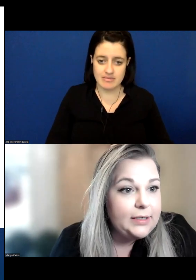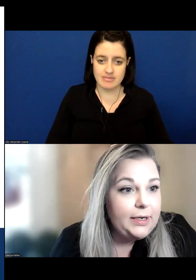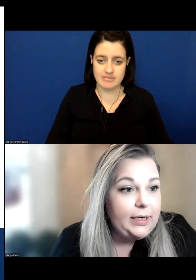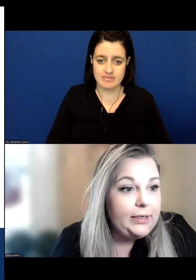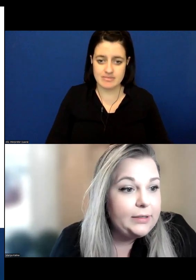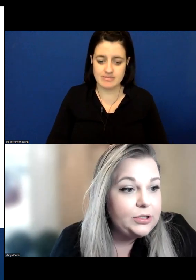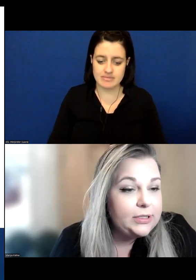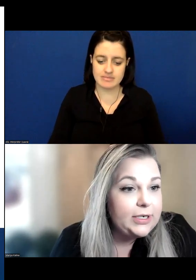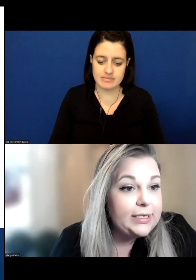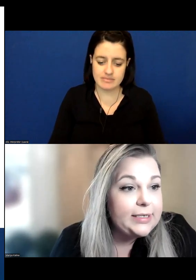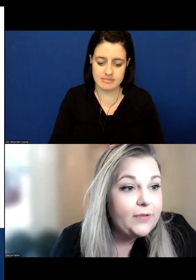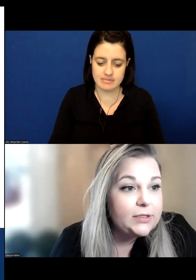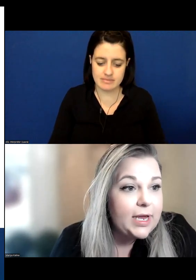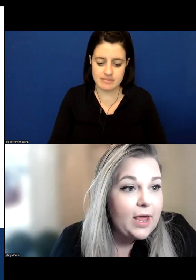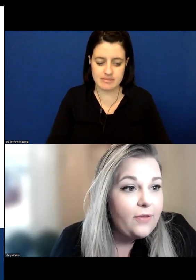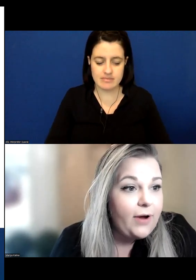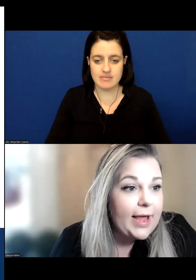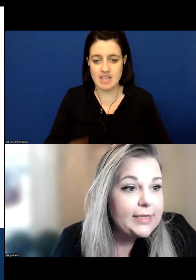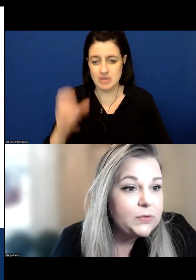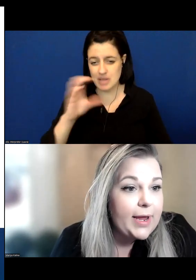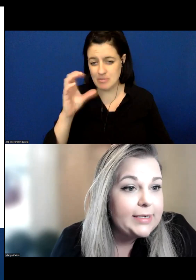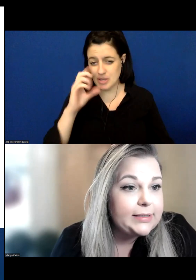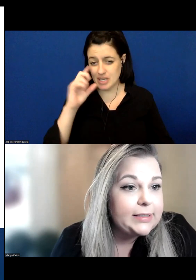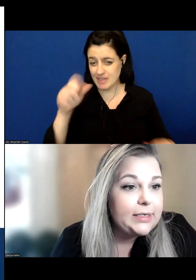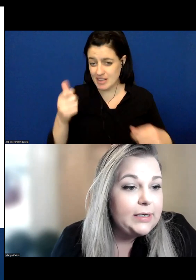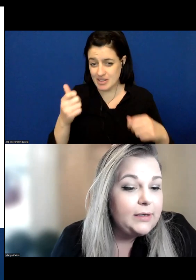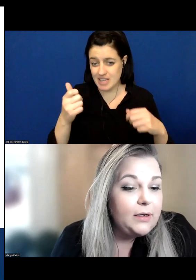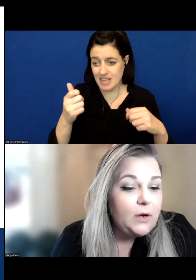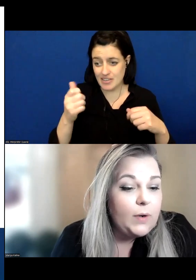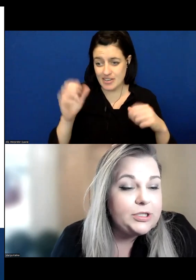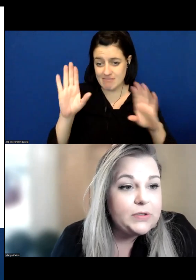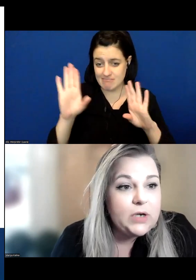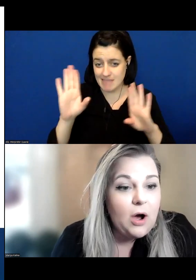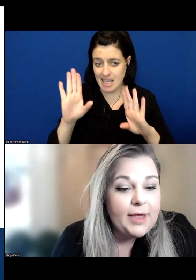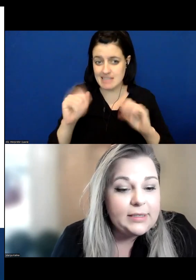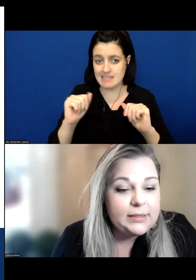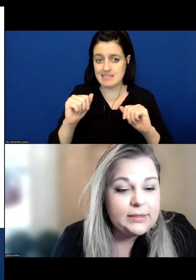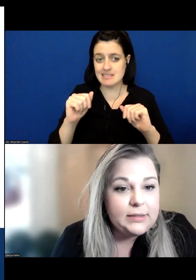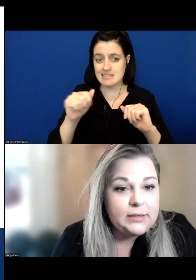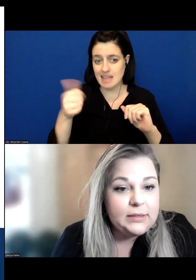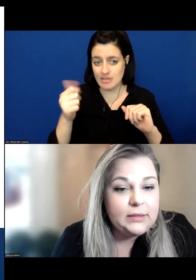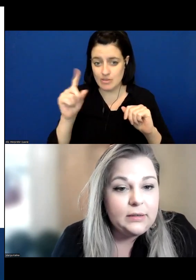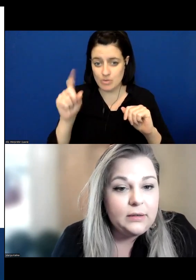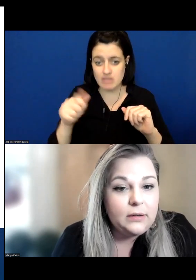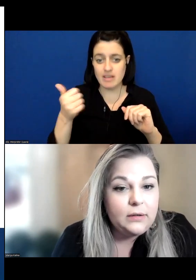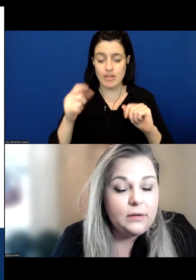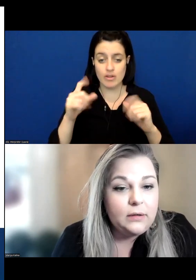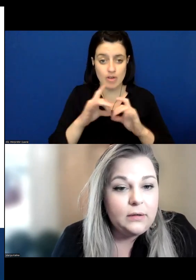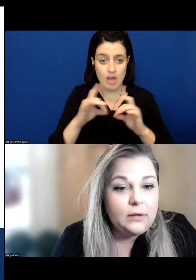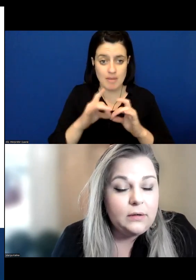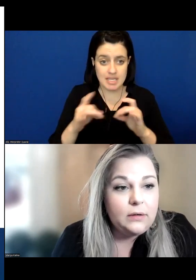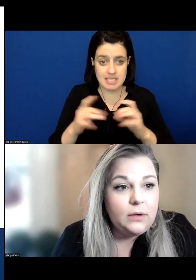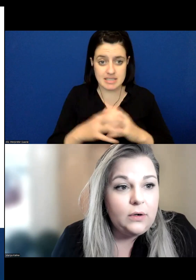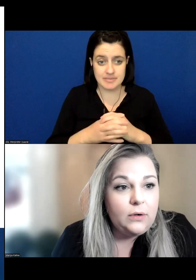And just looking to see if there's any other hands raised, questions, comments.